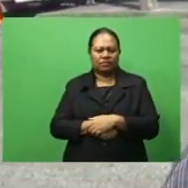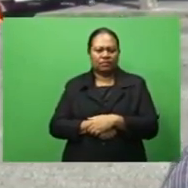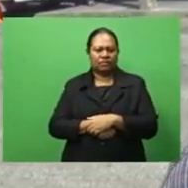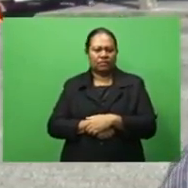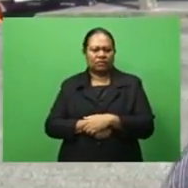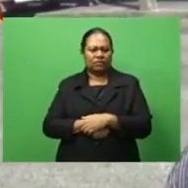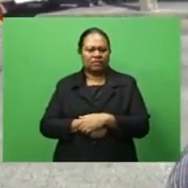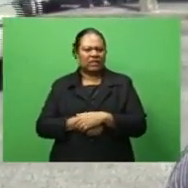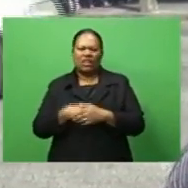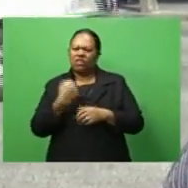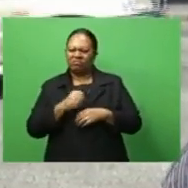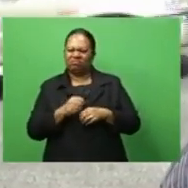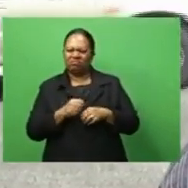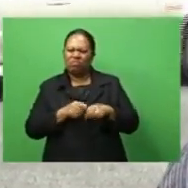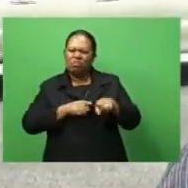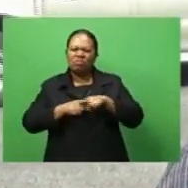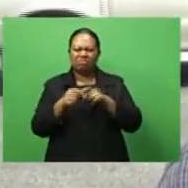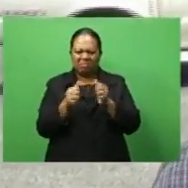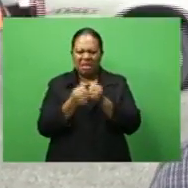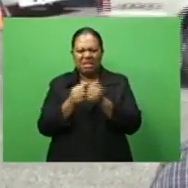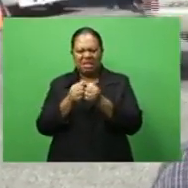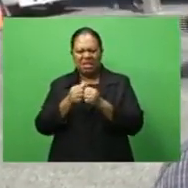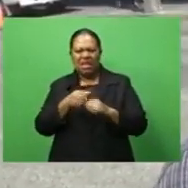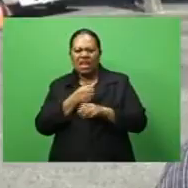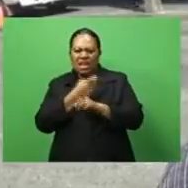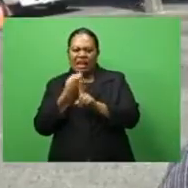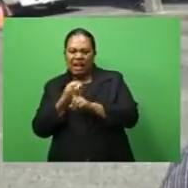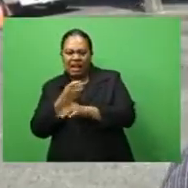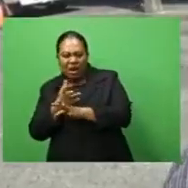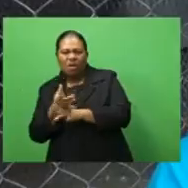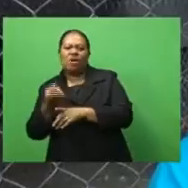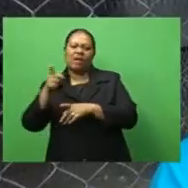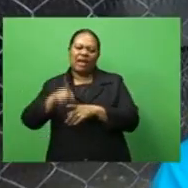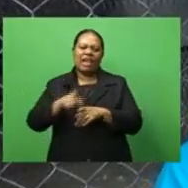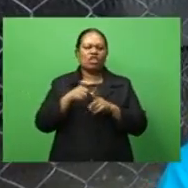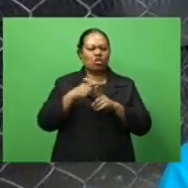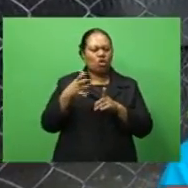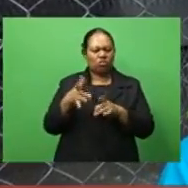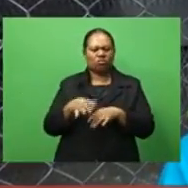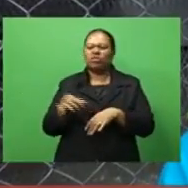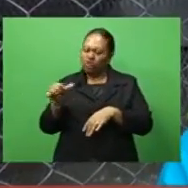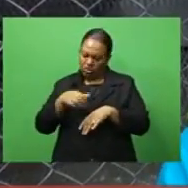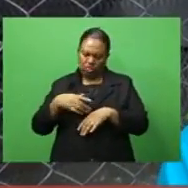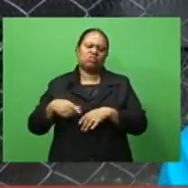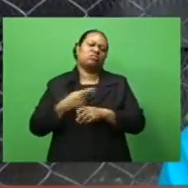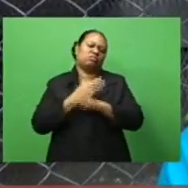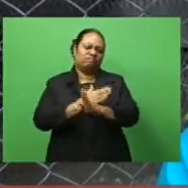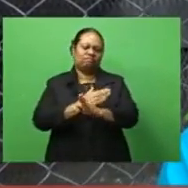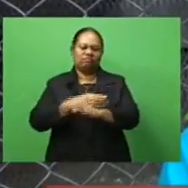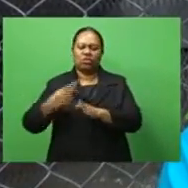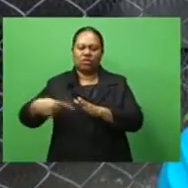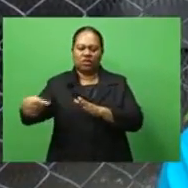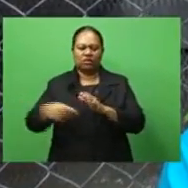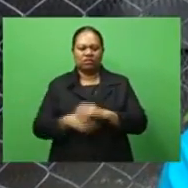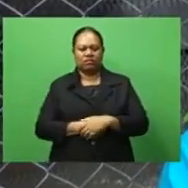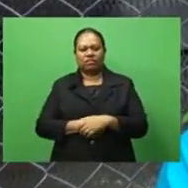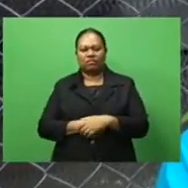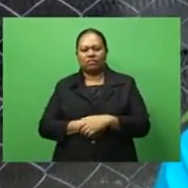There's not many kawakawa and donu, so I think we should stick with the ban. It should be suspended because of this food